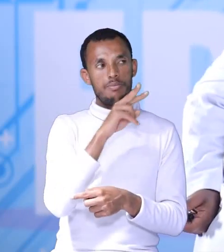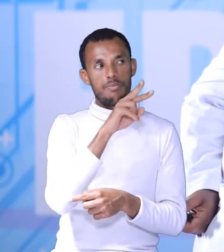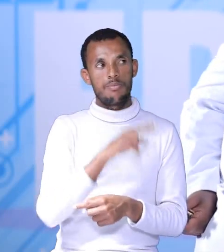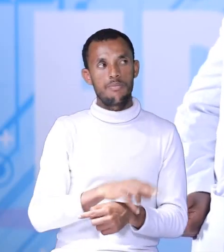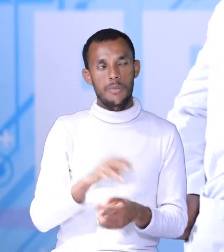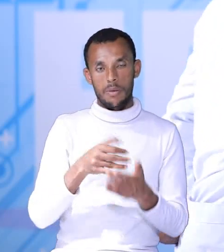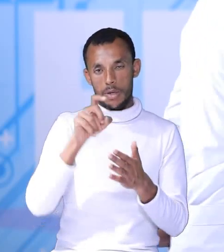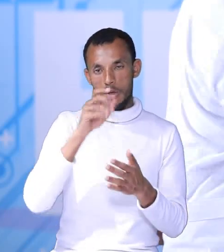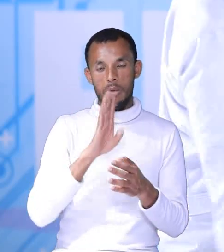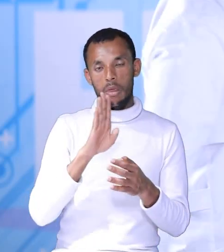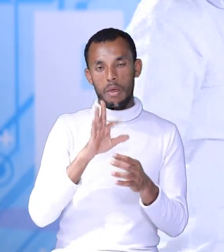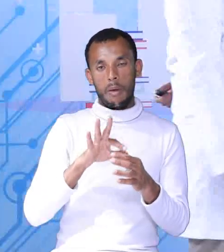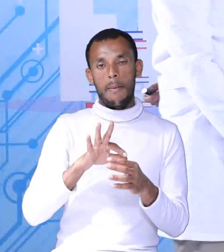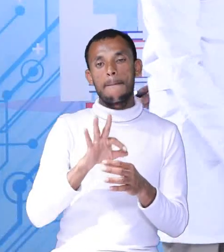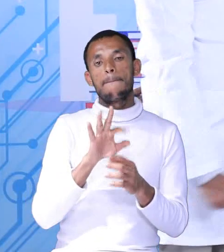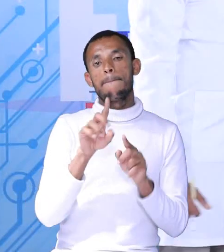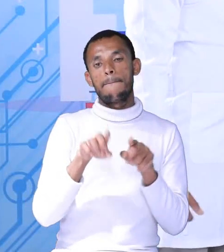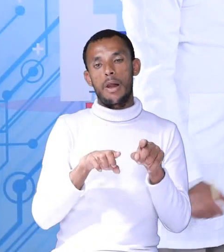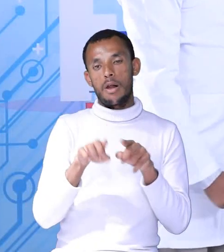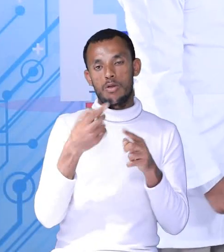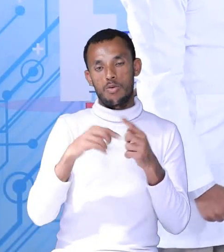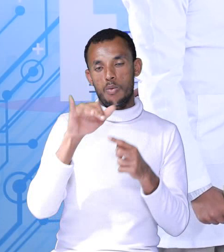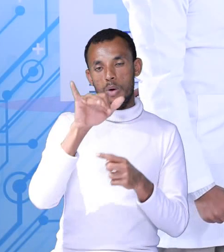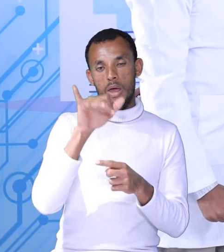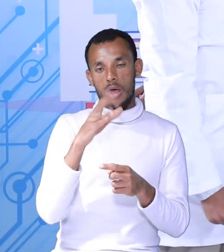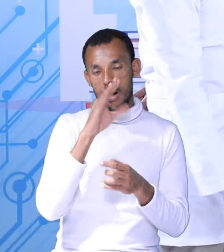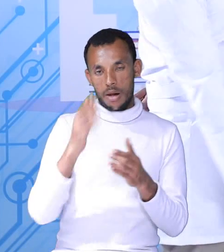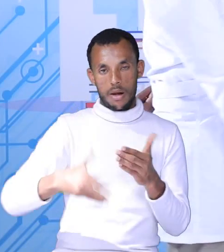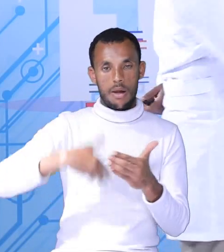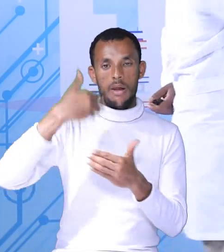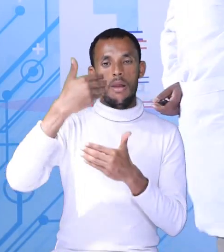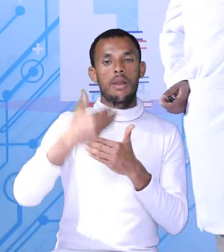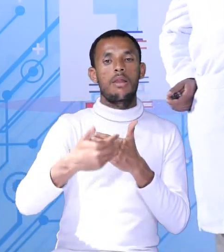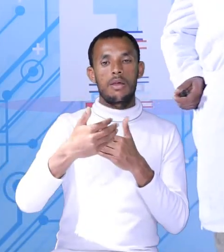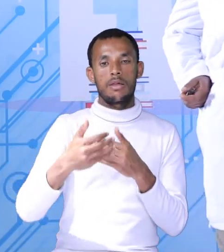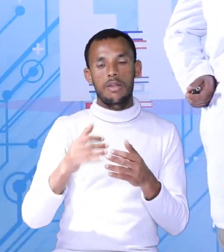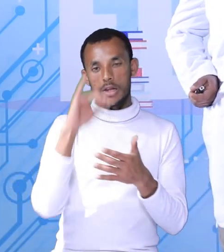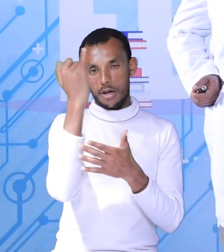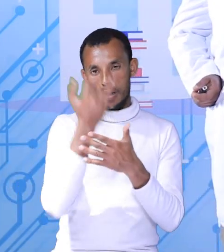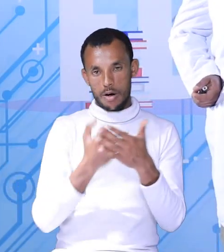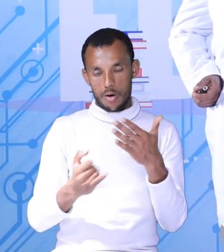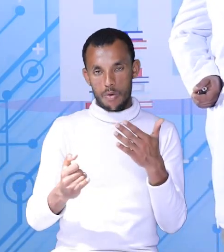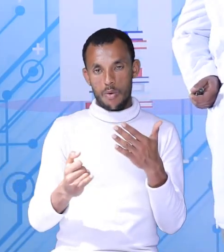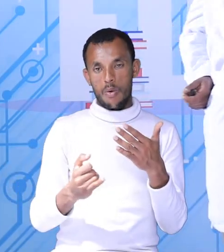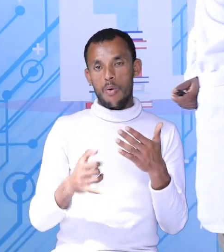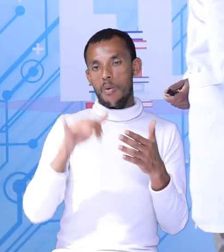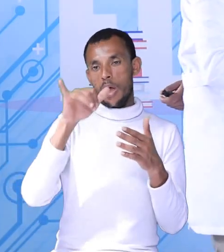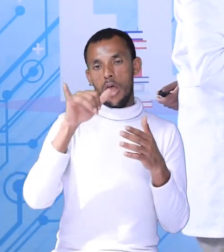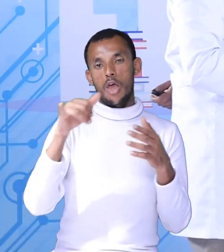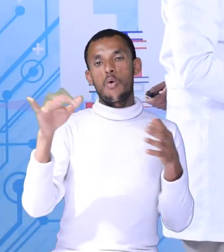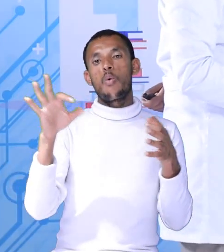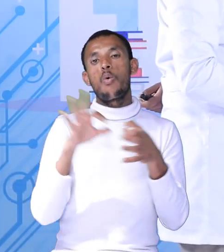It must be parallel to this one. And next, draw the y coordinate is